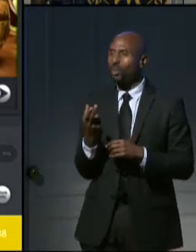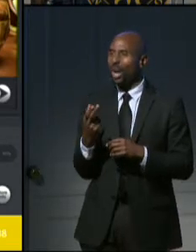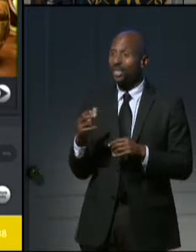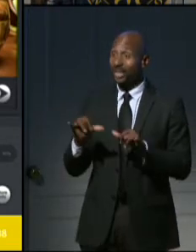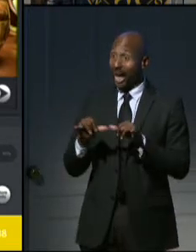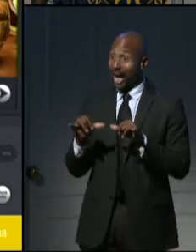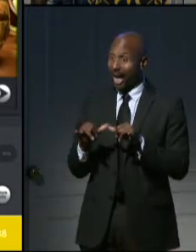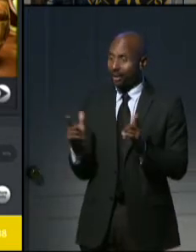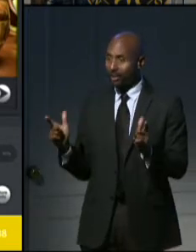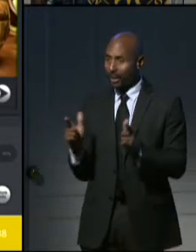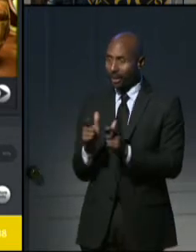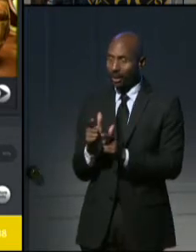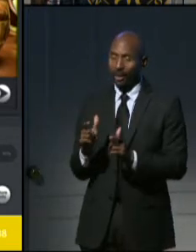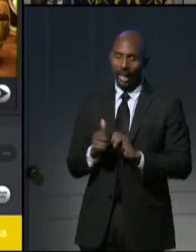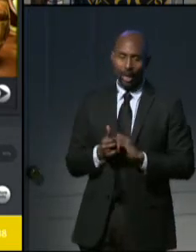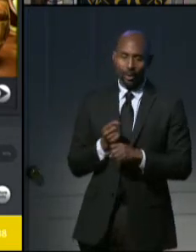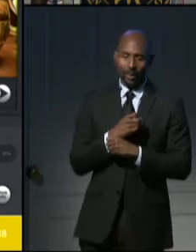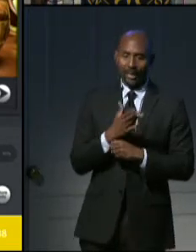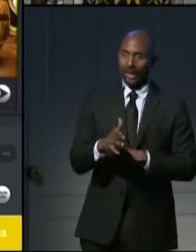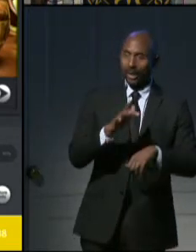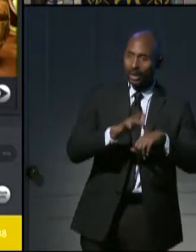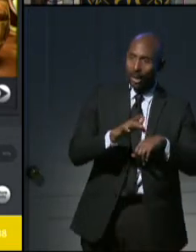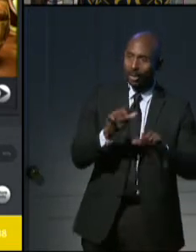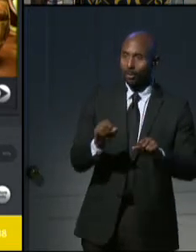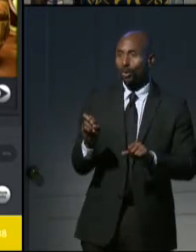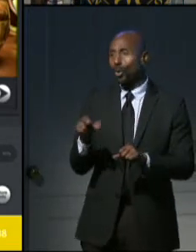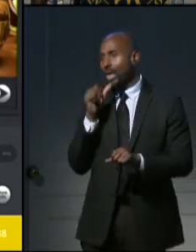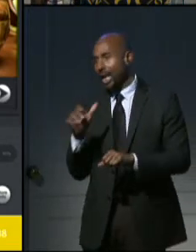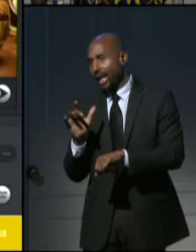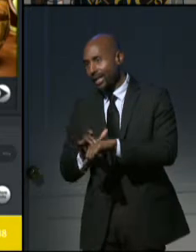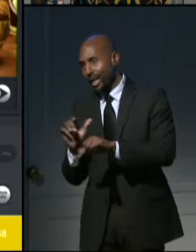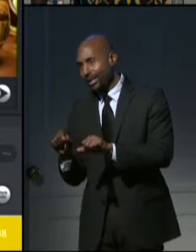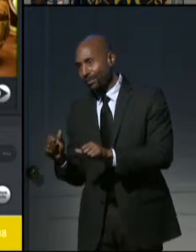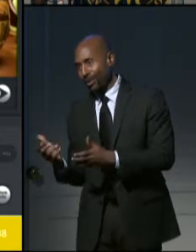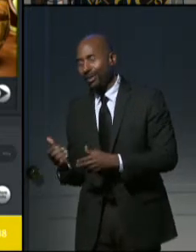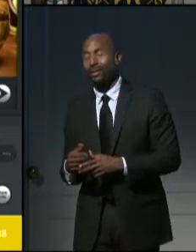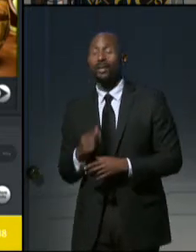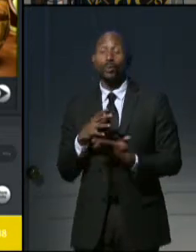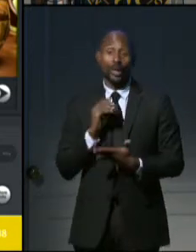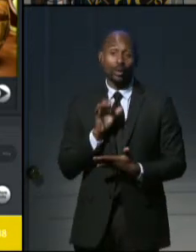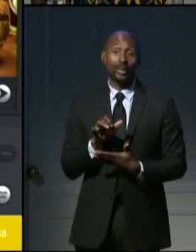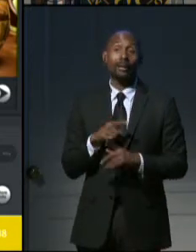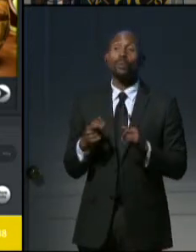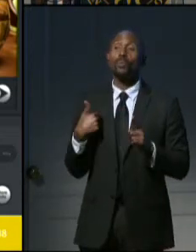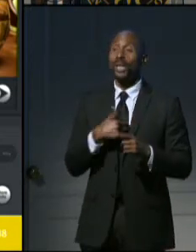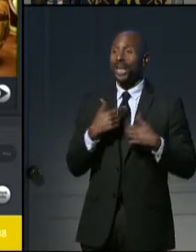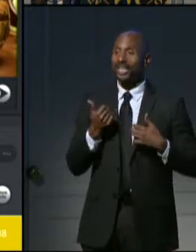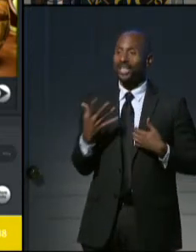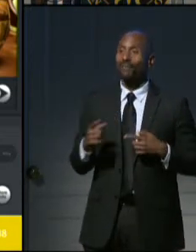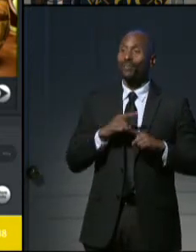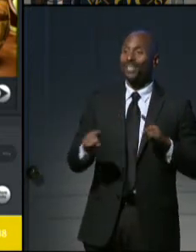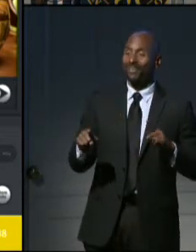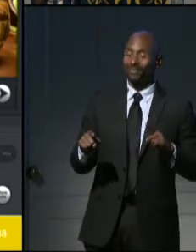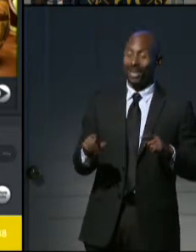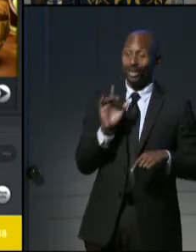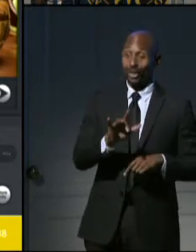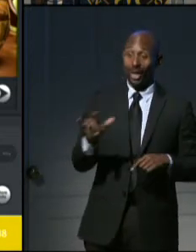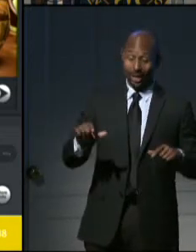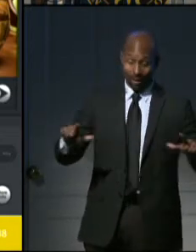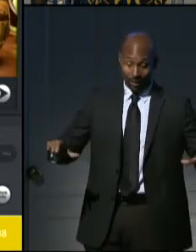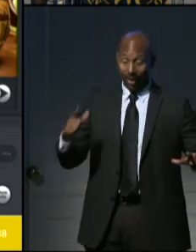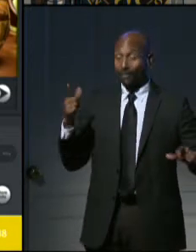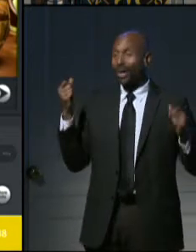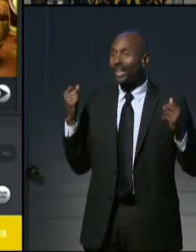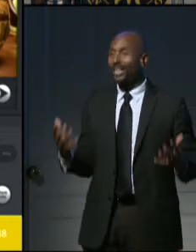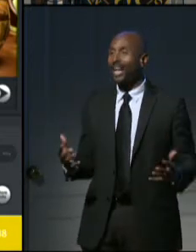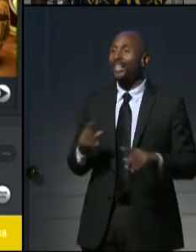and not touchable. And this was just one example that we learned from, but we had multiple touch screens for a lot of different types of activities in the Science